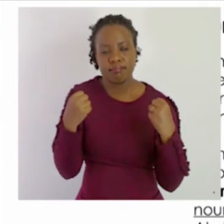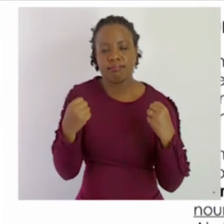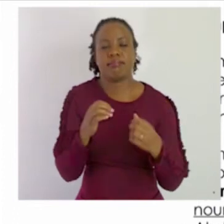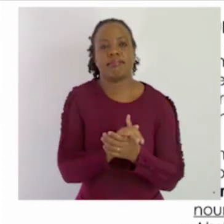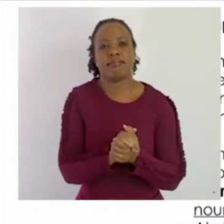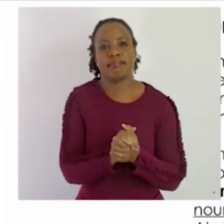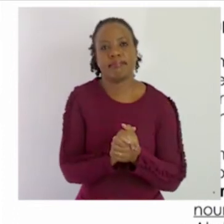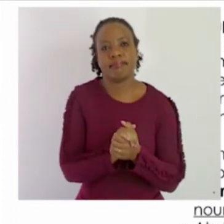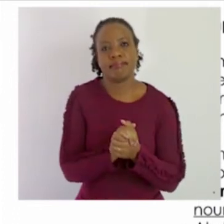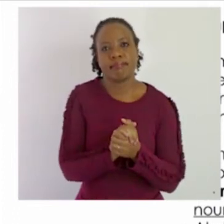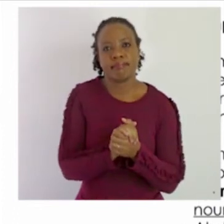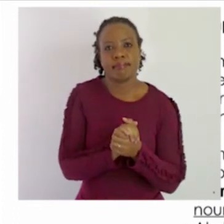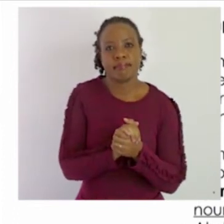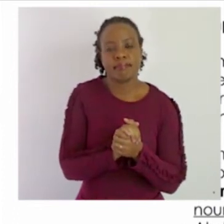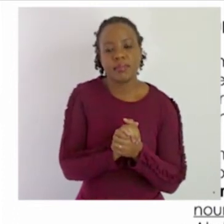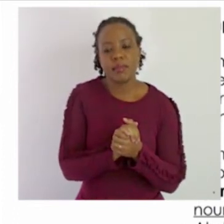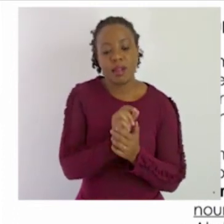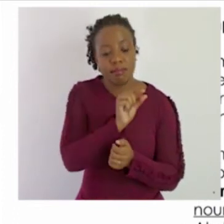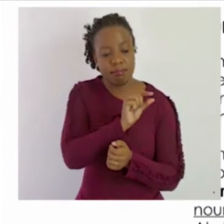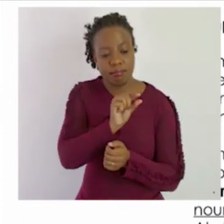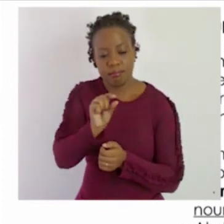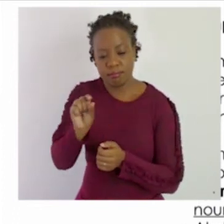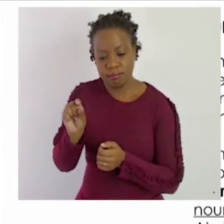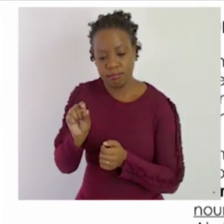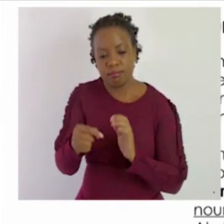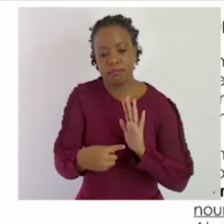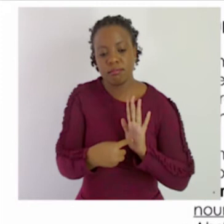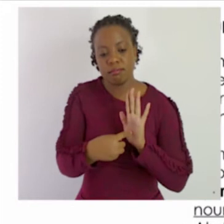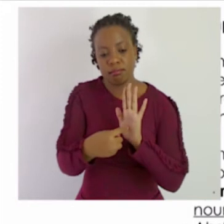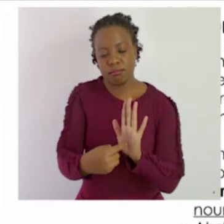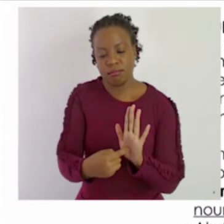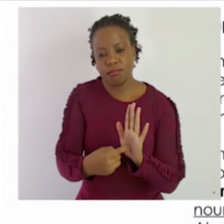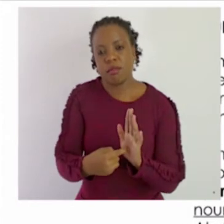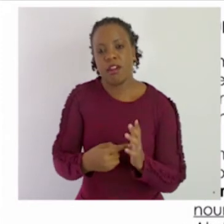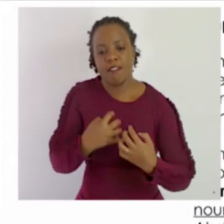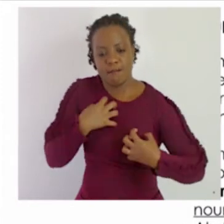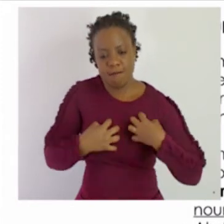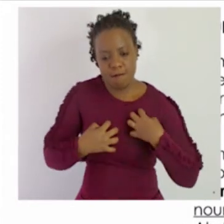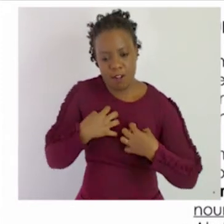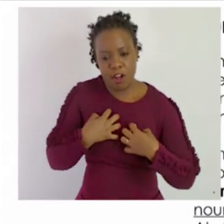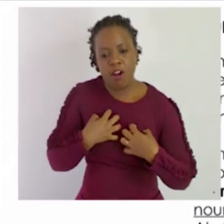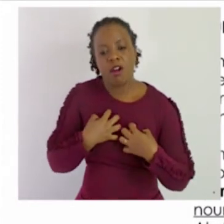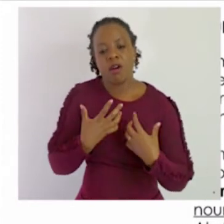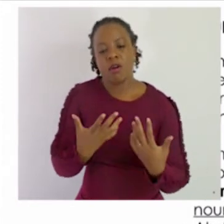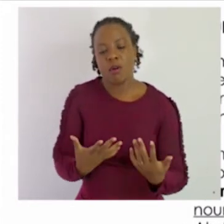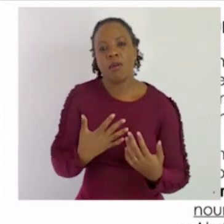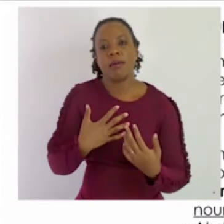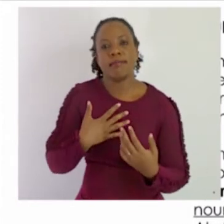sentence shows us emotion or feeling displayed by Tangi towards the